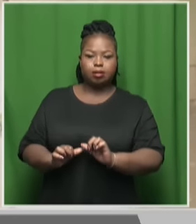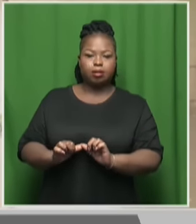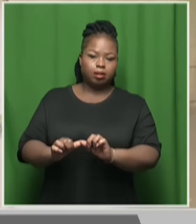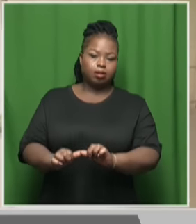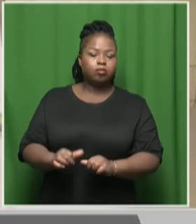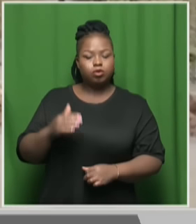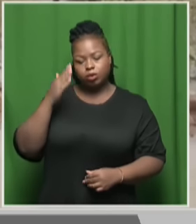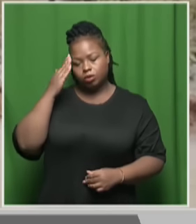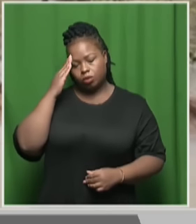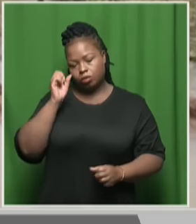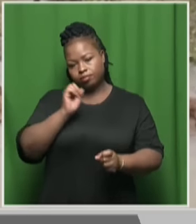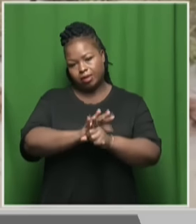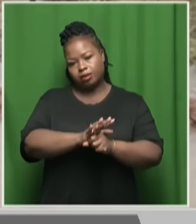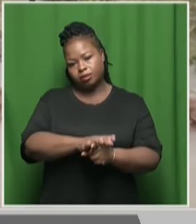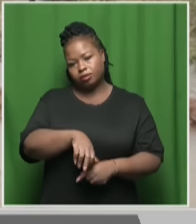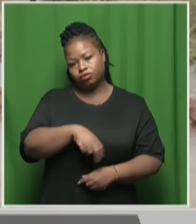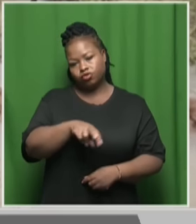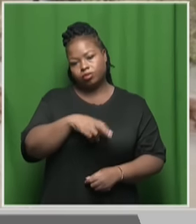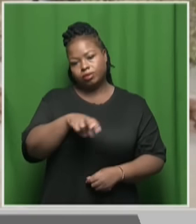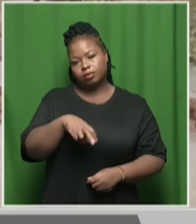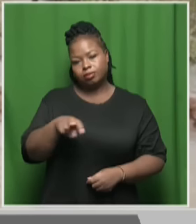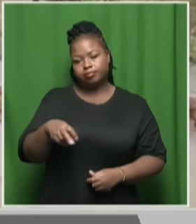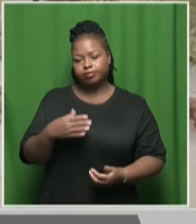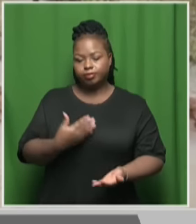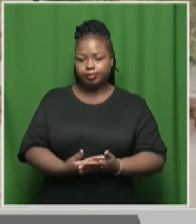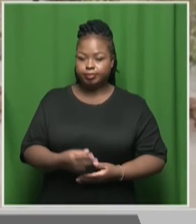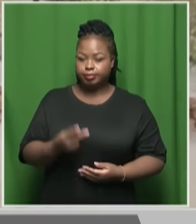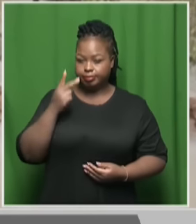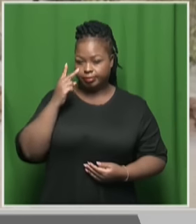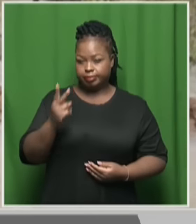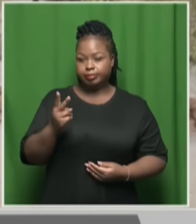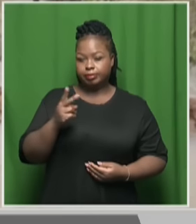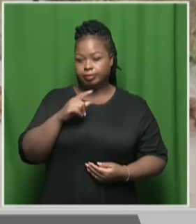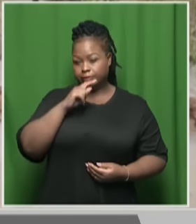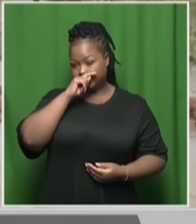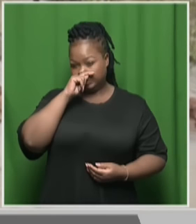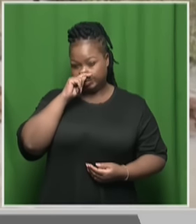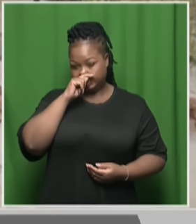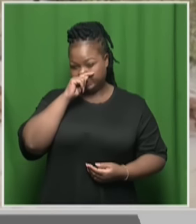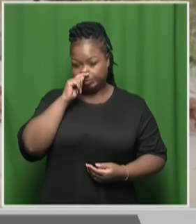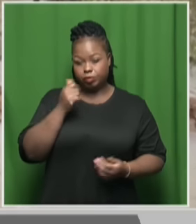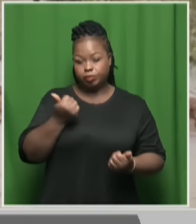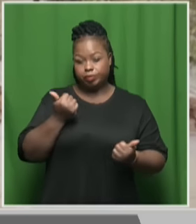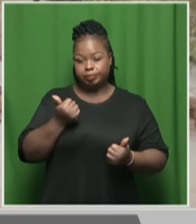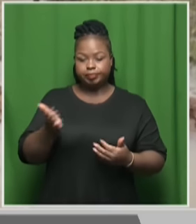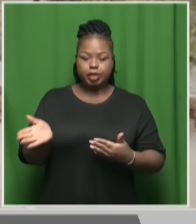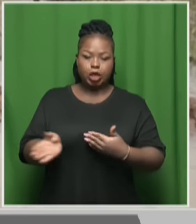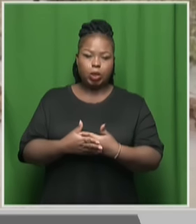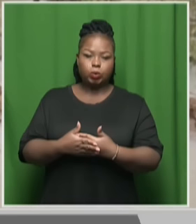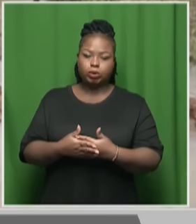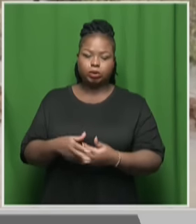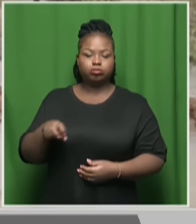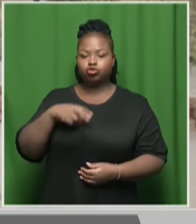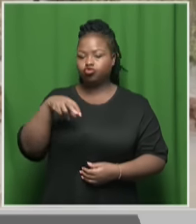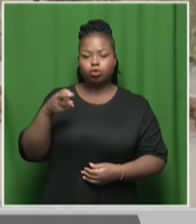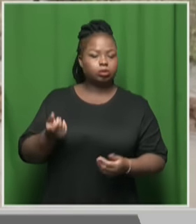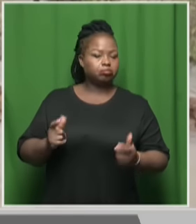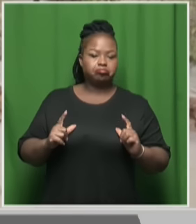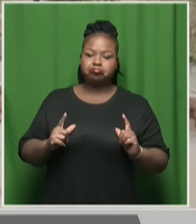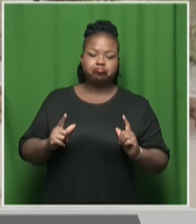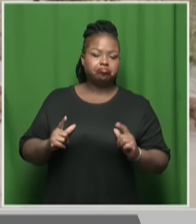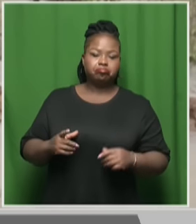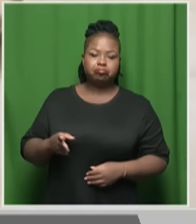impact of that on tourism. We can see that in Kruger National Park already closed. No tourists allowed